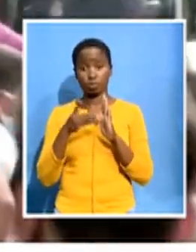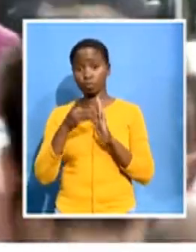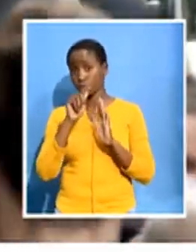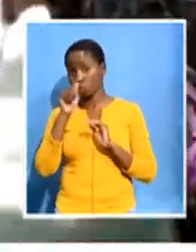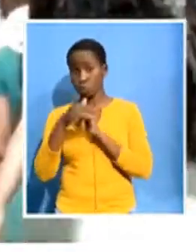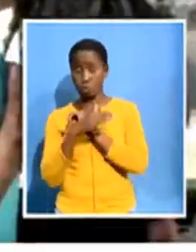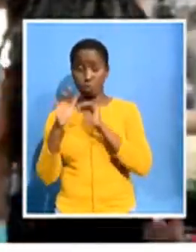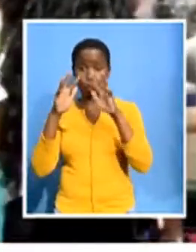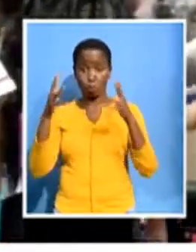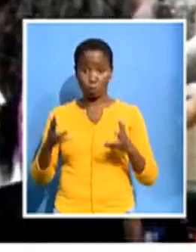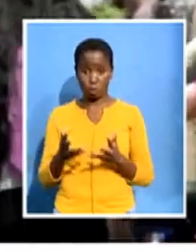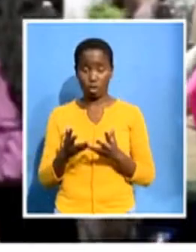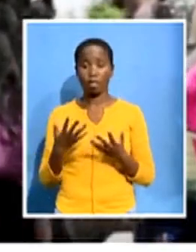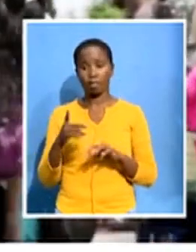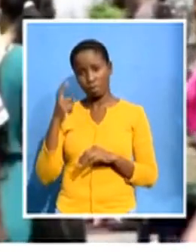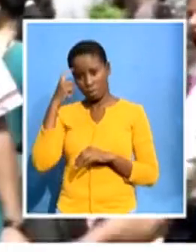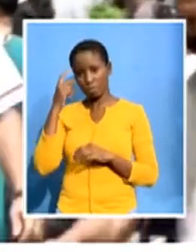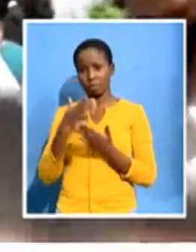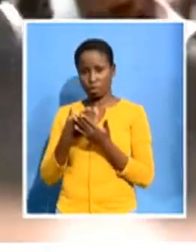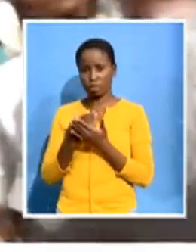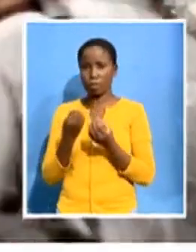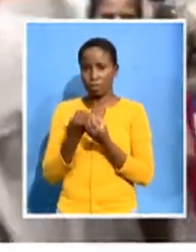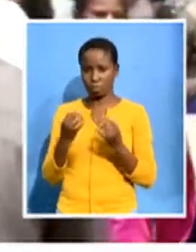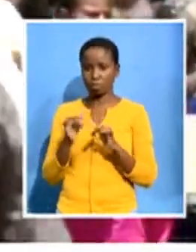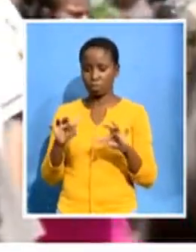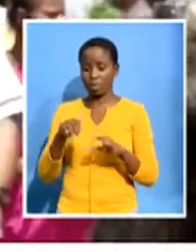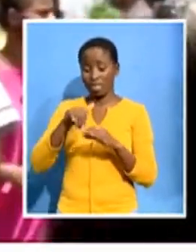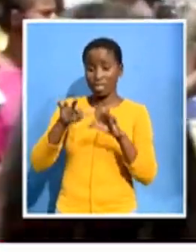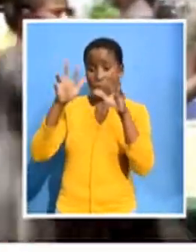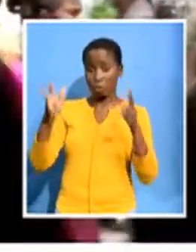the world that have yet to come close to getting